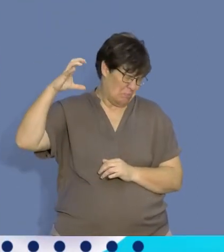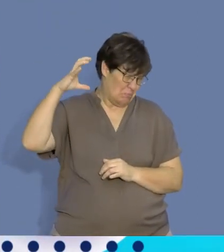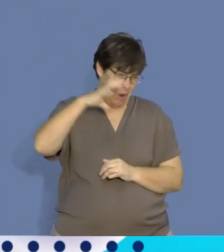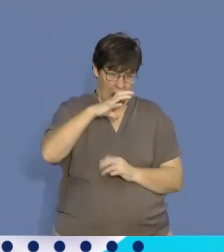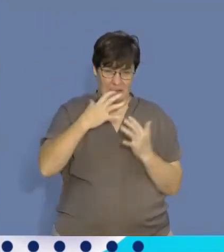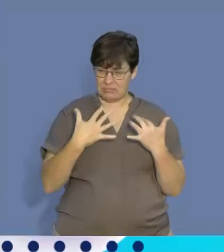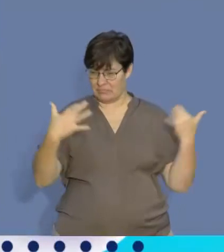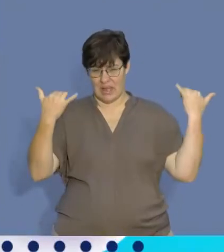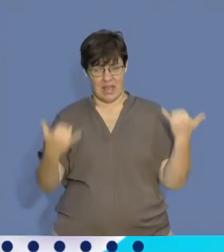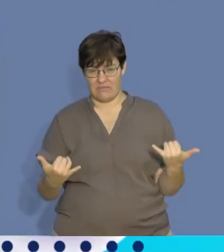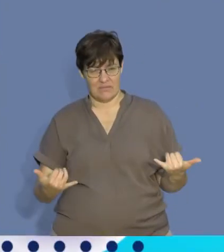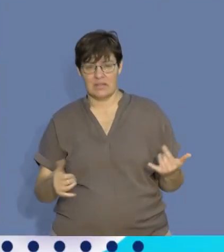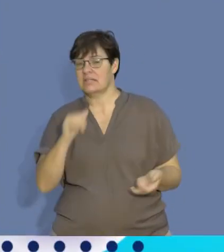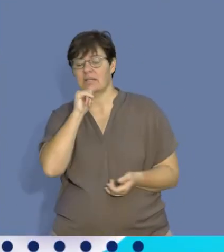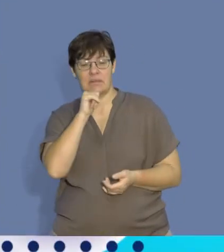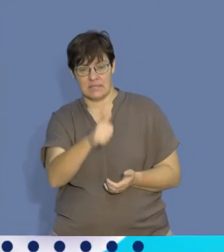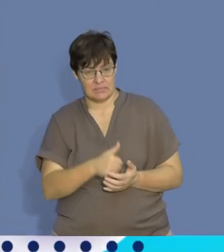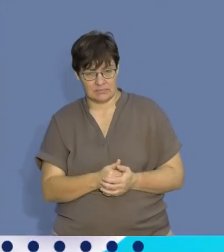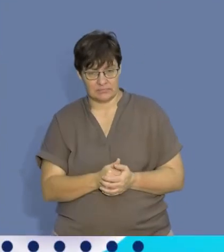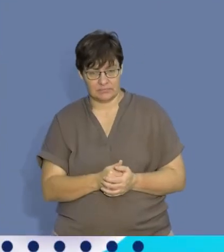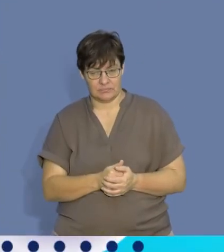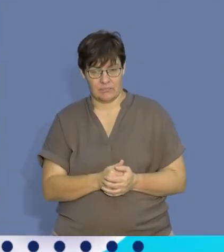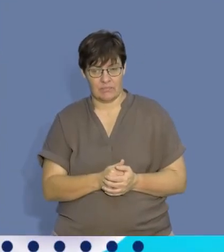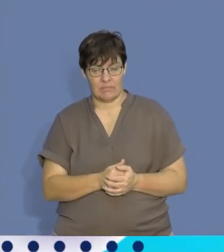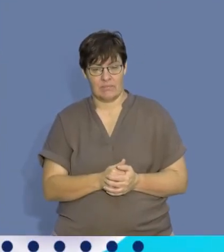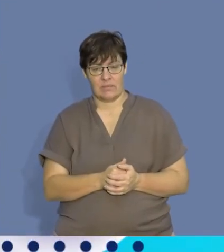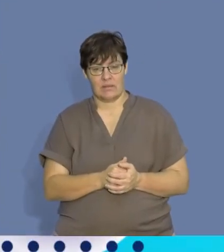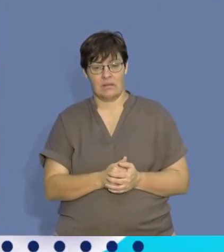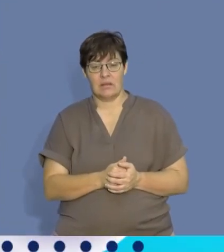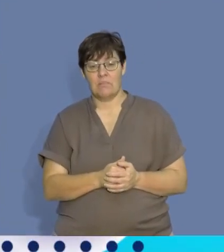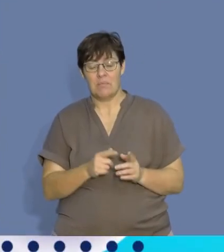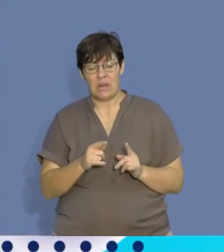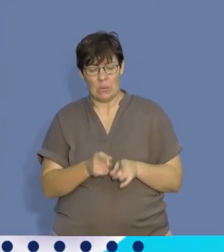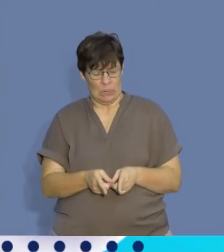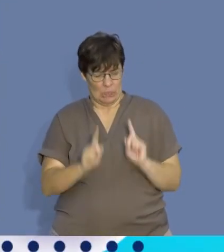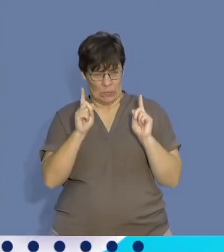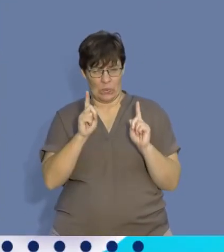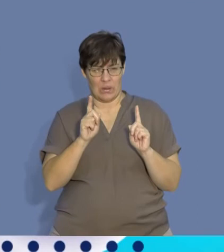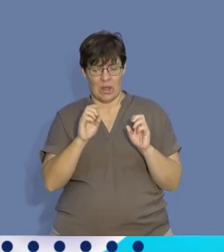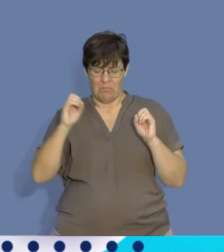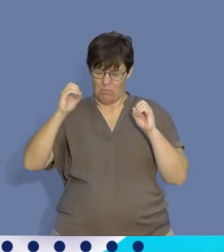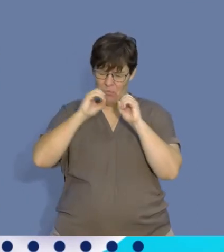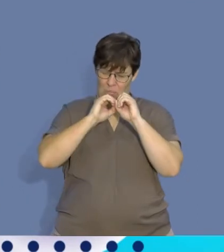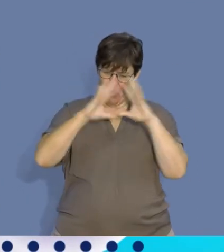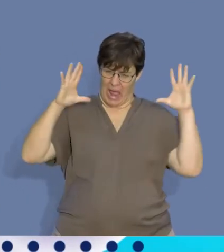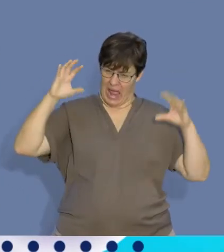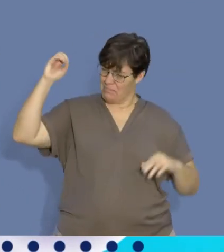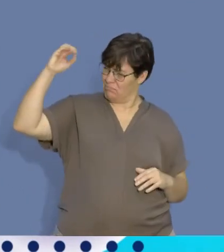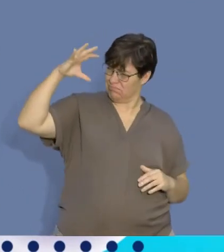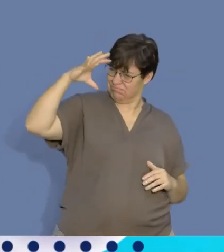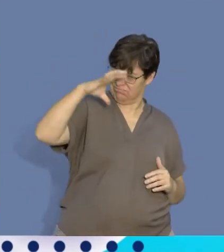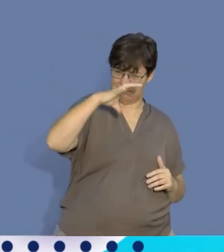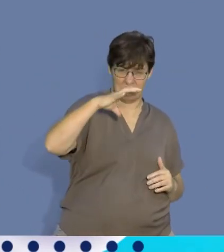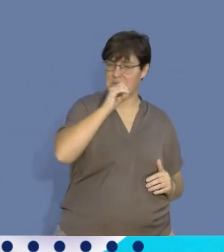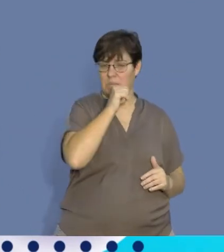studio. It doesn't make a difference. The intensity of the light, the brightness of the light doesn't matter.